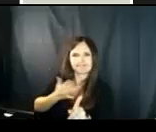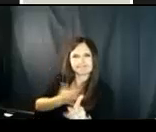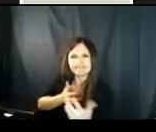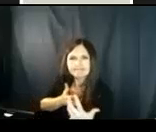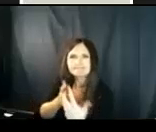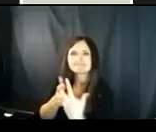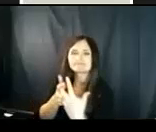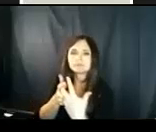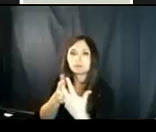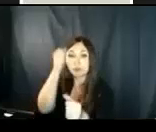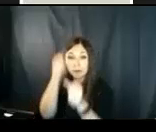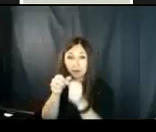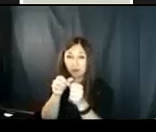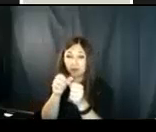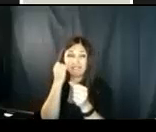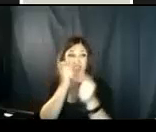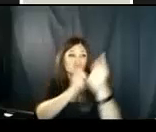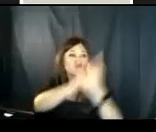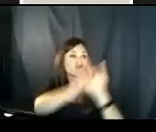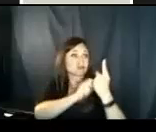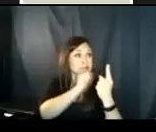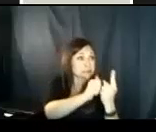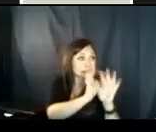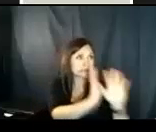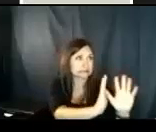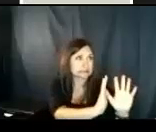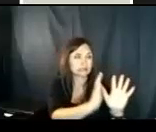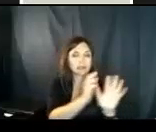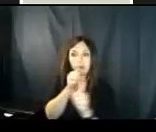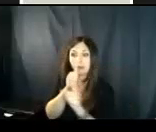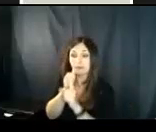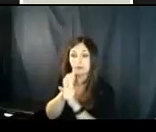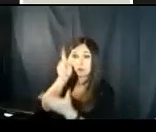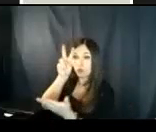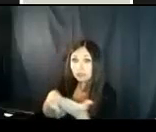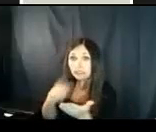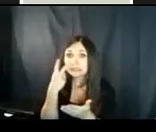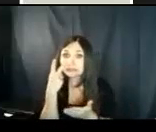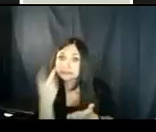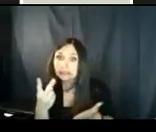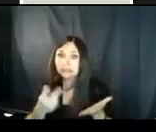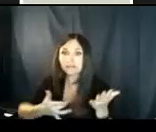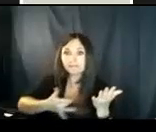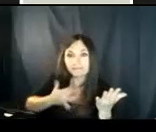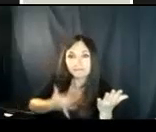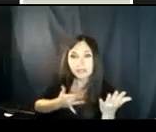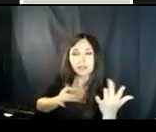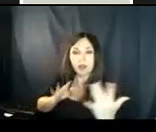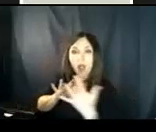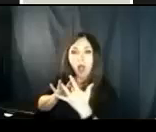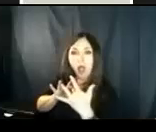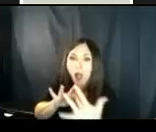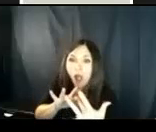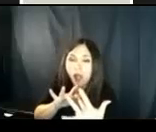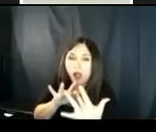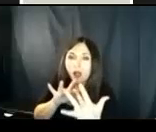them, if they're able to read in there and see and feel that there is a teacher encouraging them and cheering